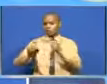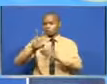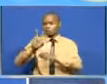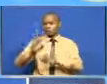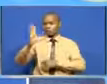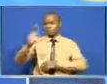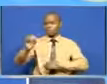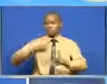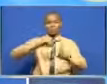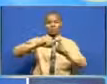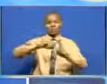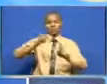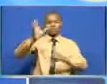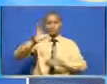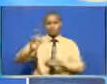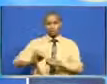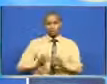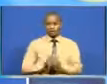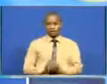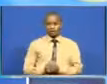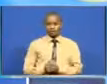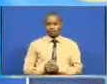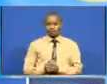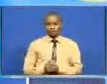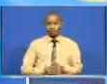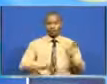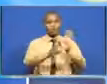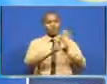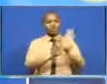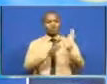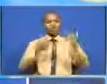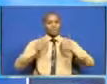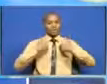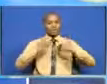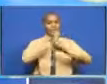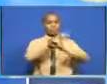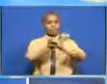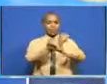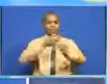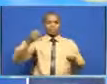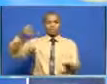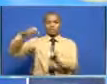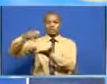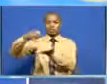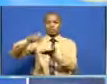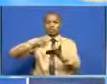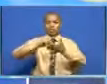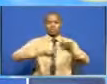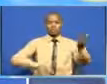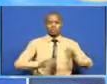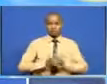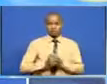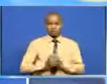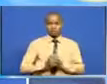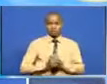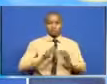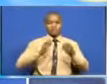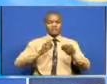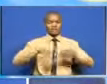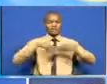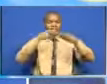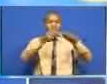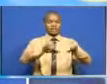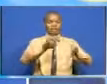measures, these interventions that we are putting in place to protect them, include amongst them the provision of